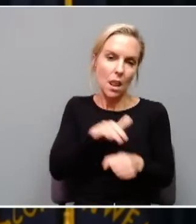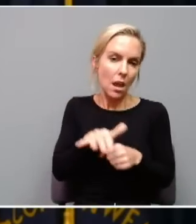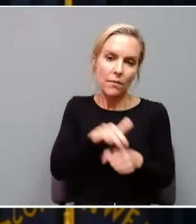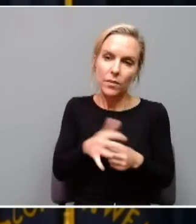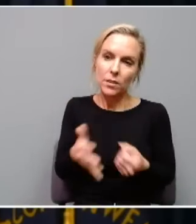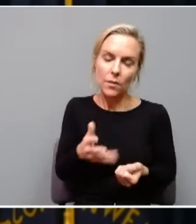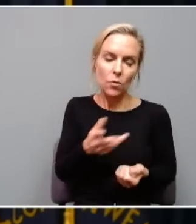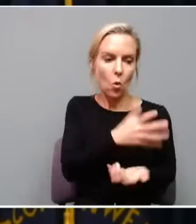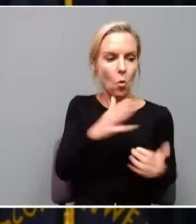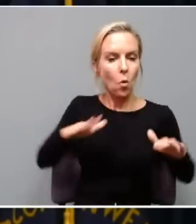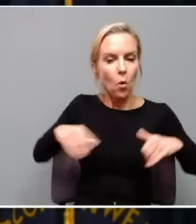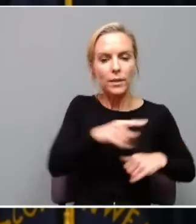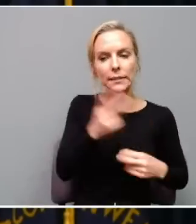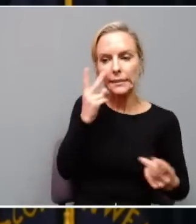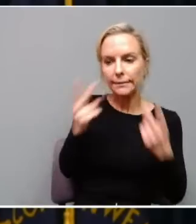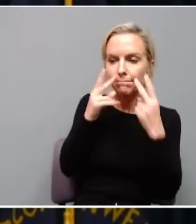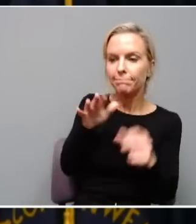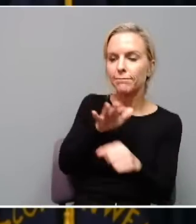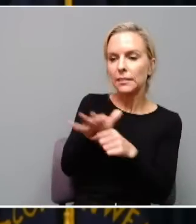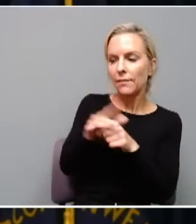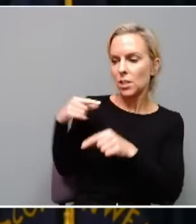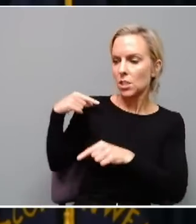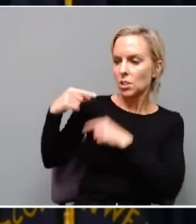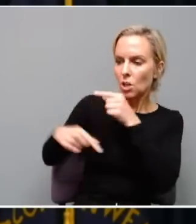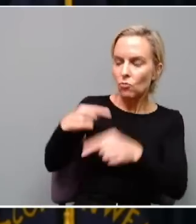enough in generations, leading to